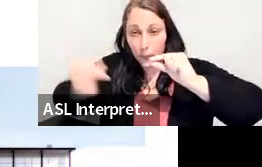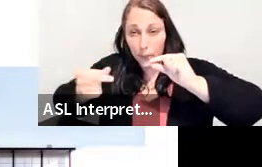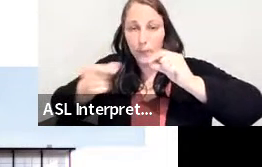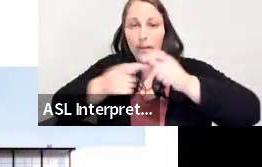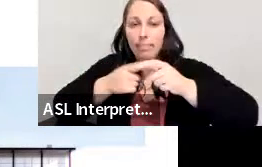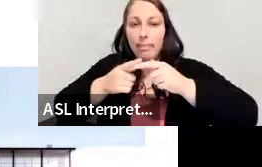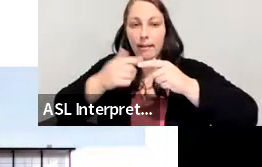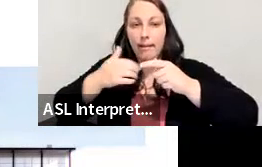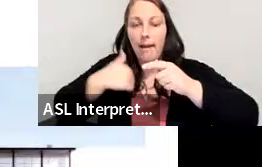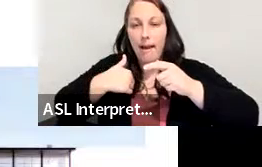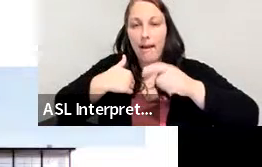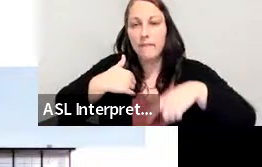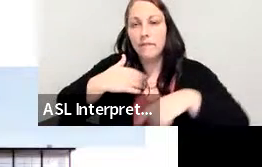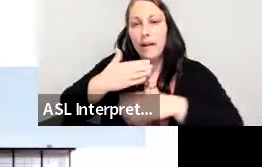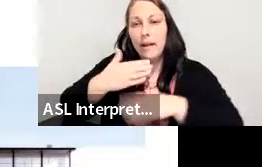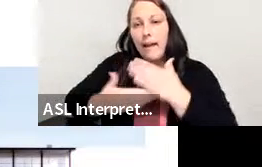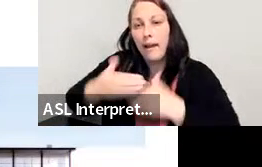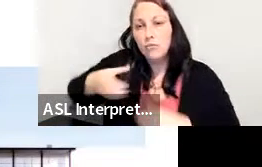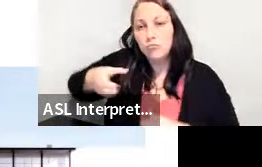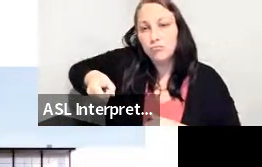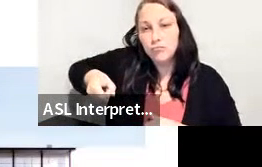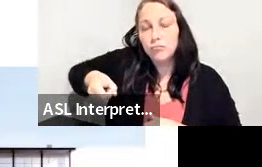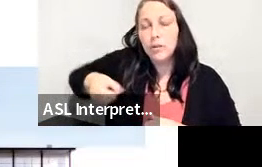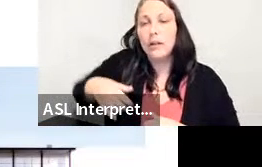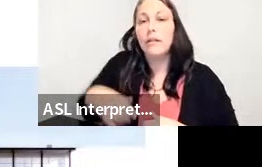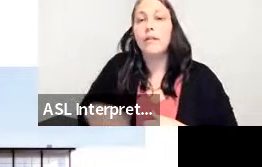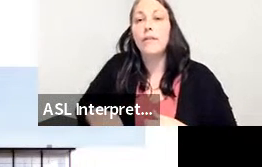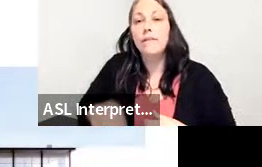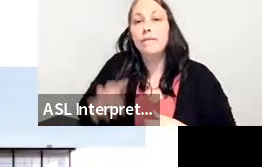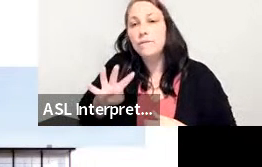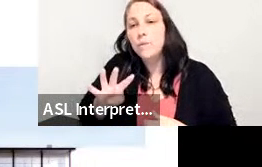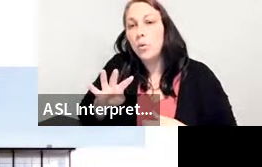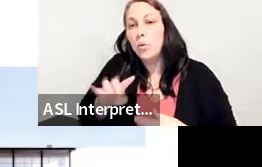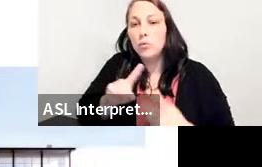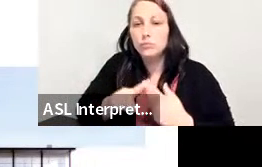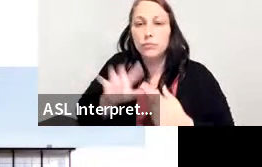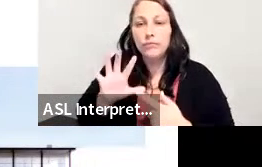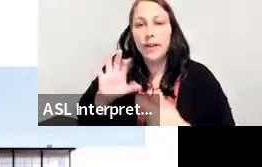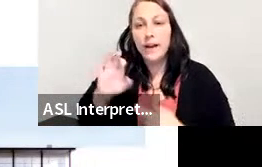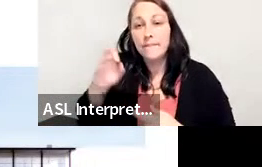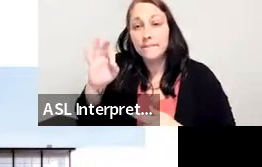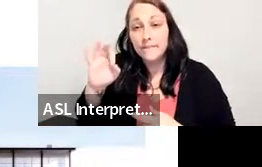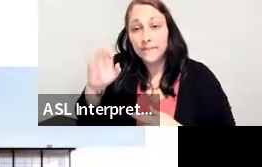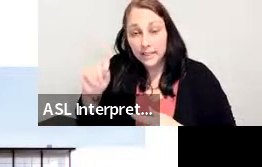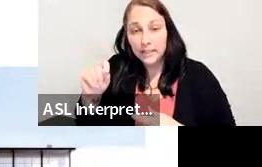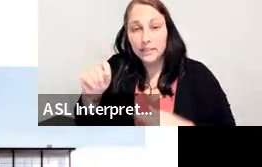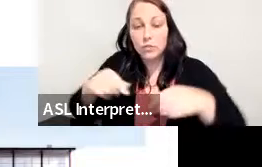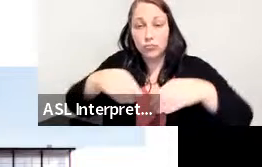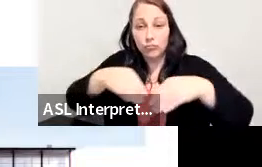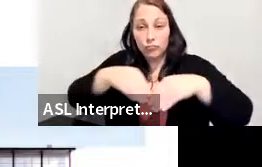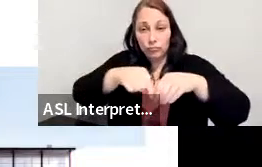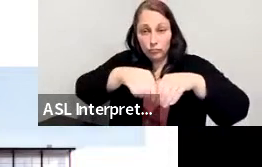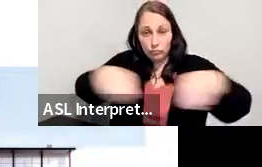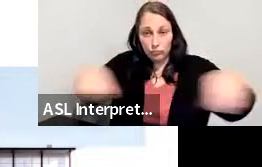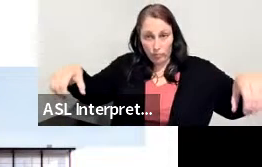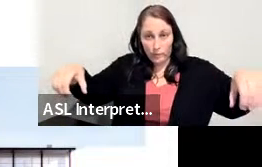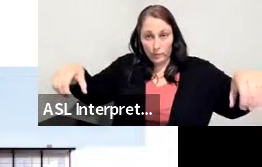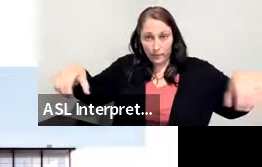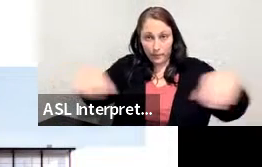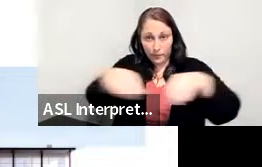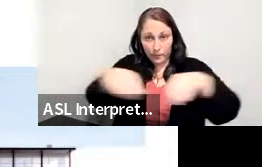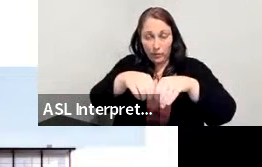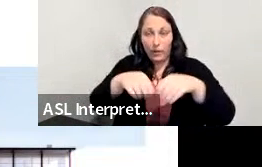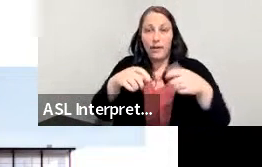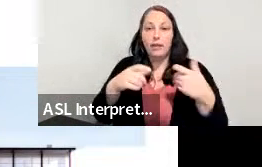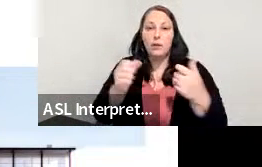to 5 feet. And then behind that, there'll be windows and doors for each of the apartment units. And you can see that here